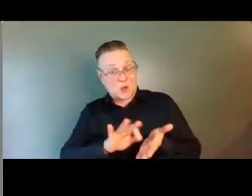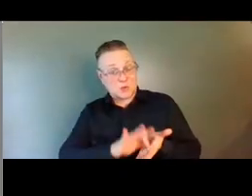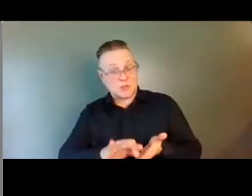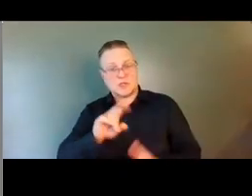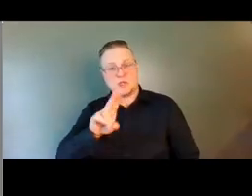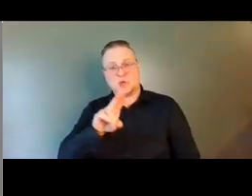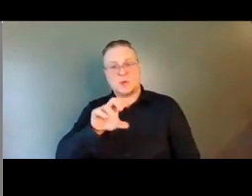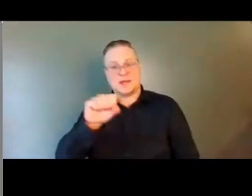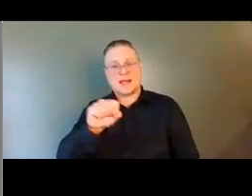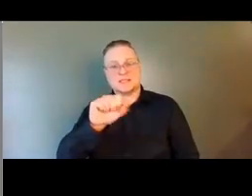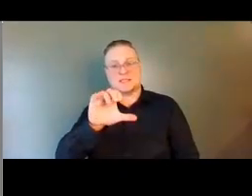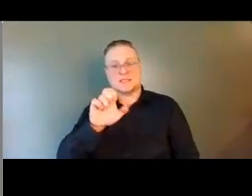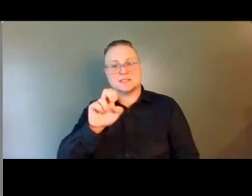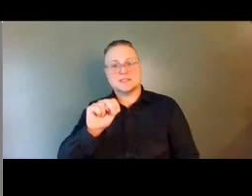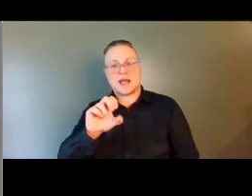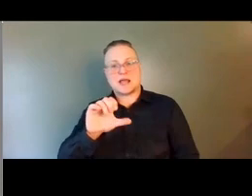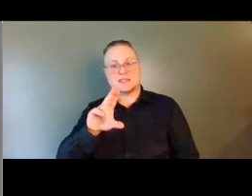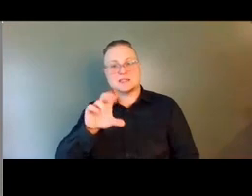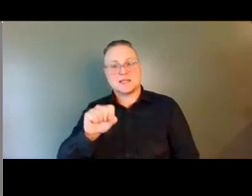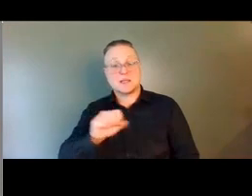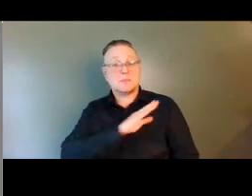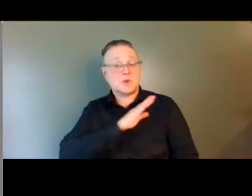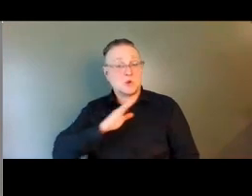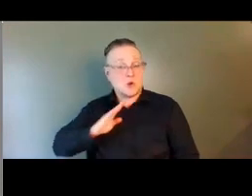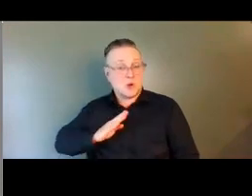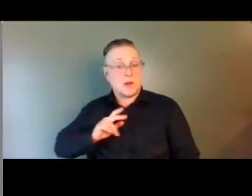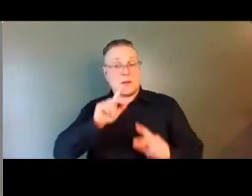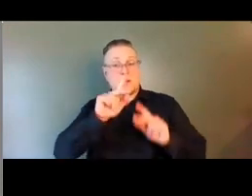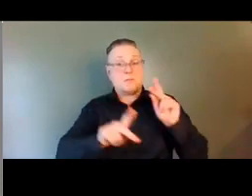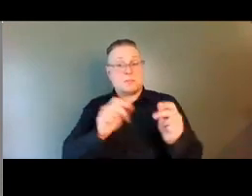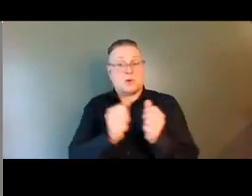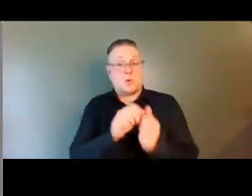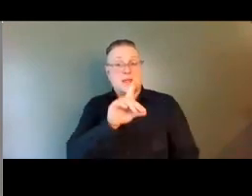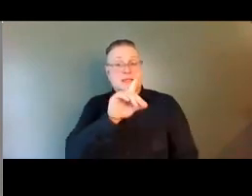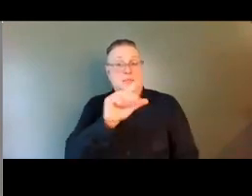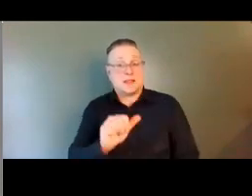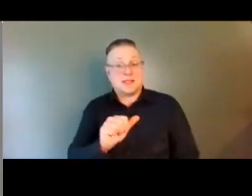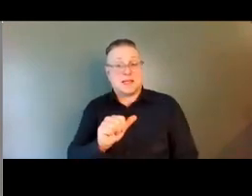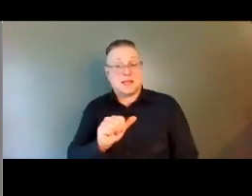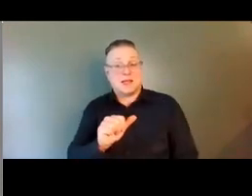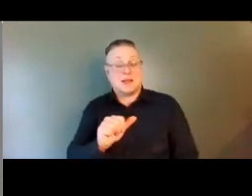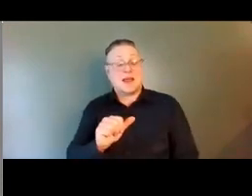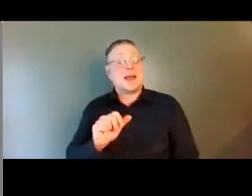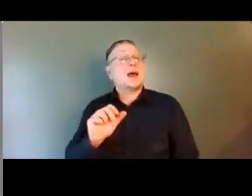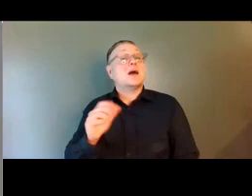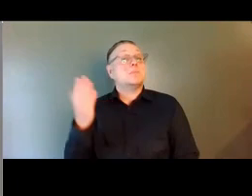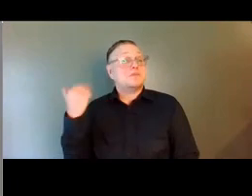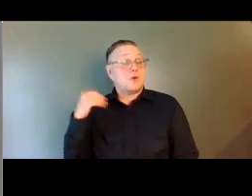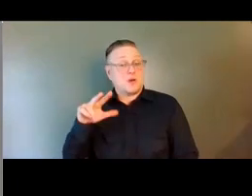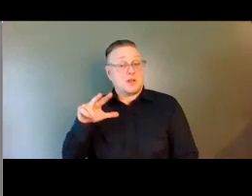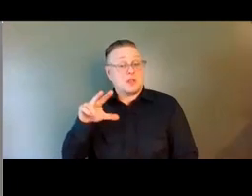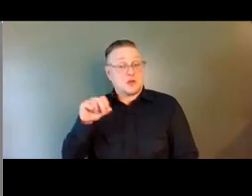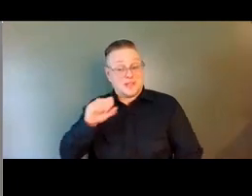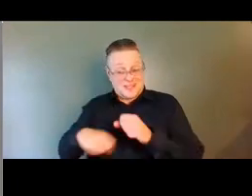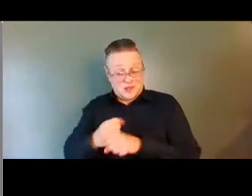Bureau, poverty among people with disabilities remains almost the same, and they are as well